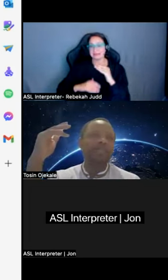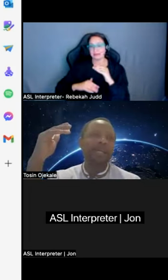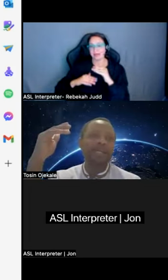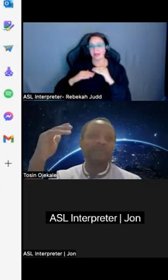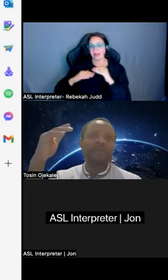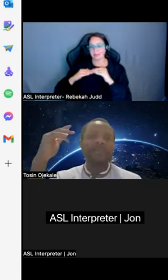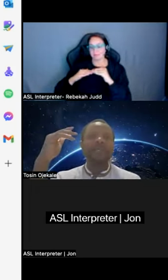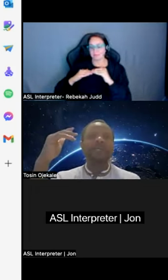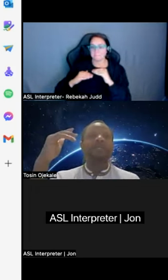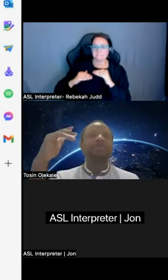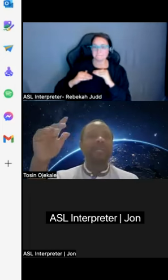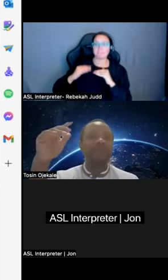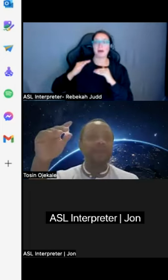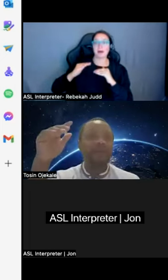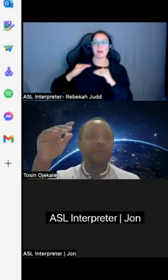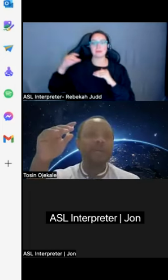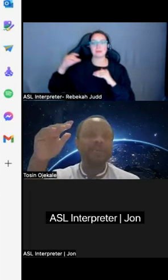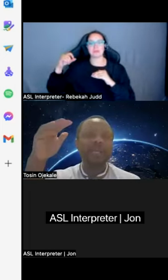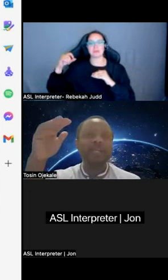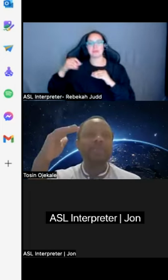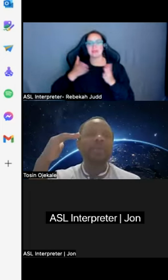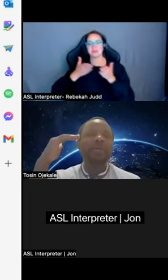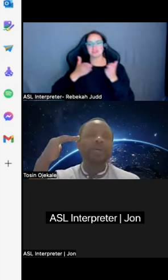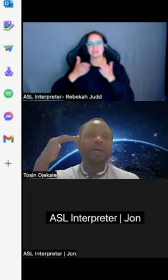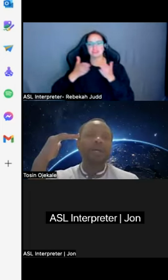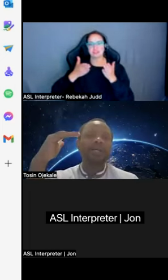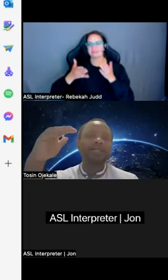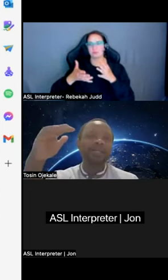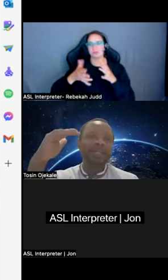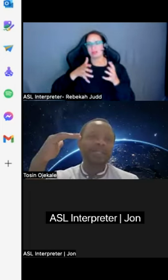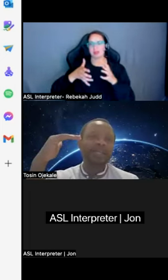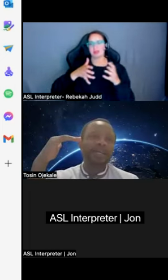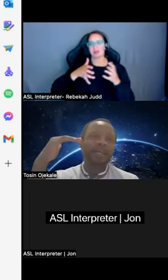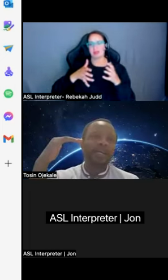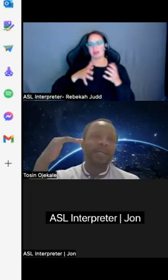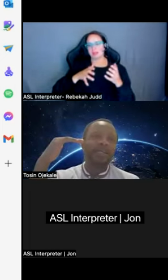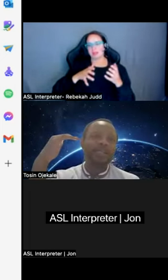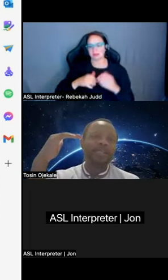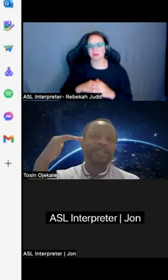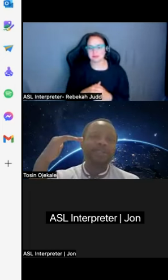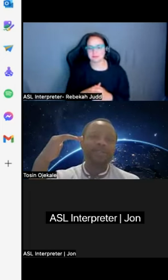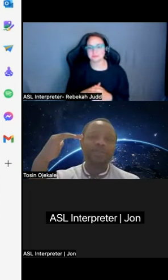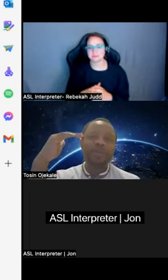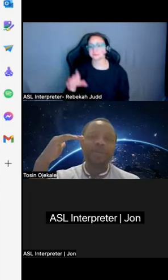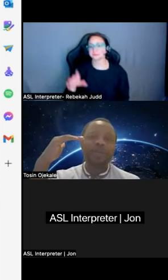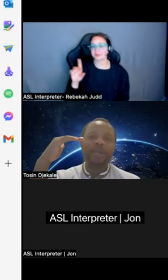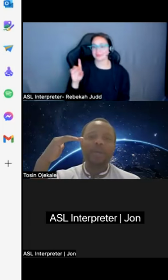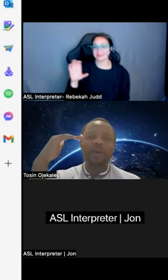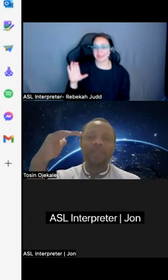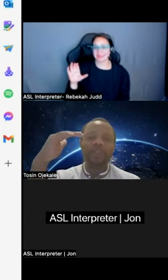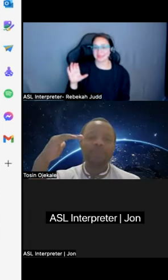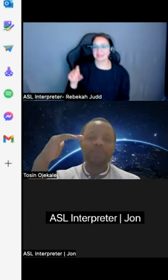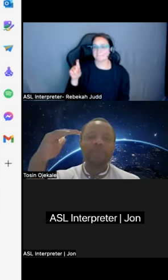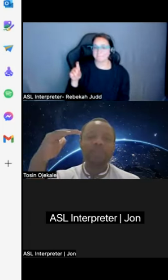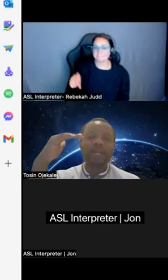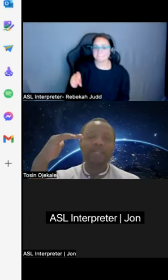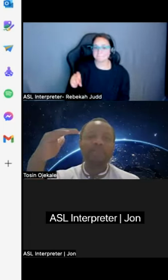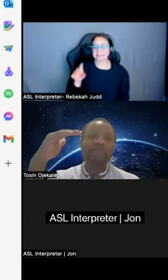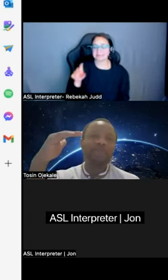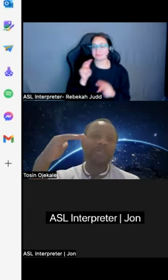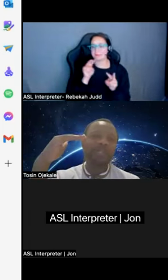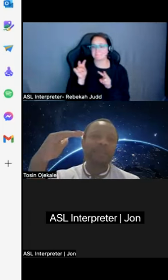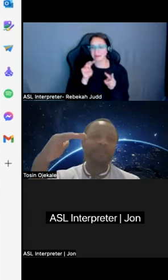react negatively to the environment, okay? So a data center needs to be monitored to make sure that